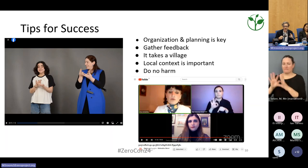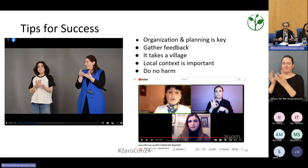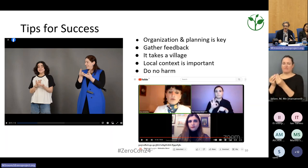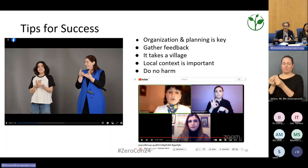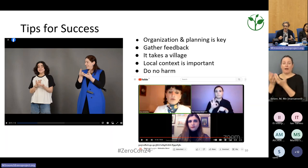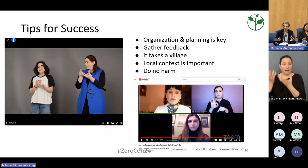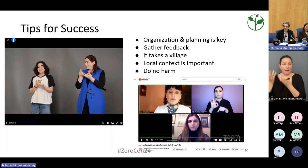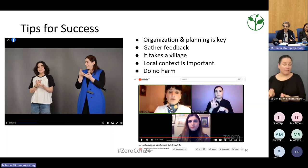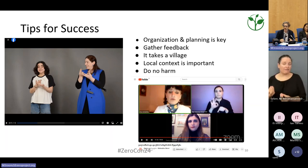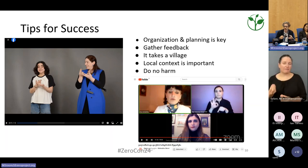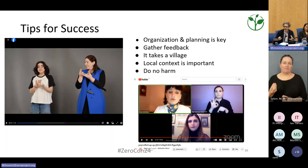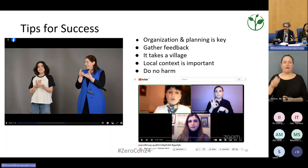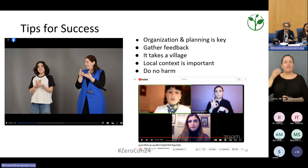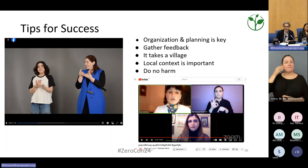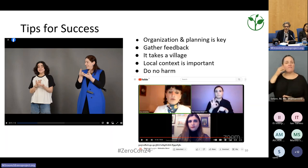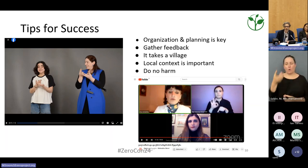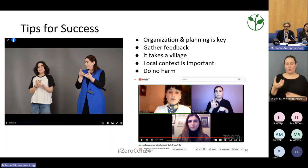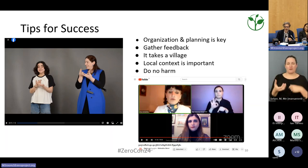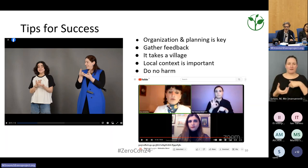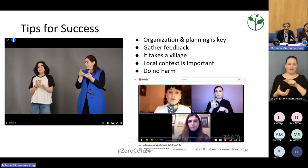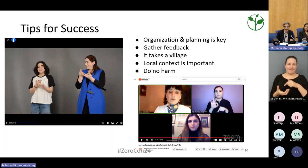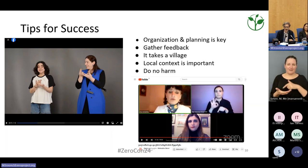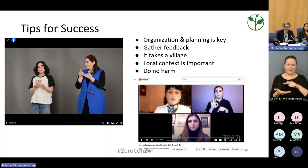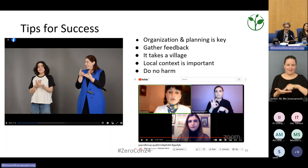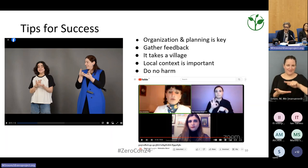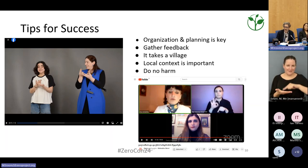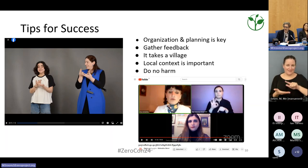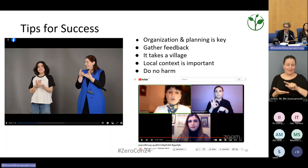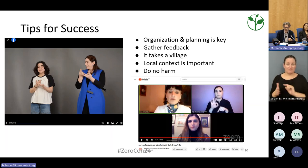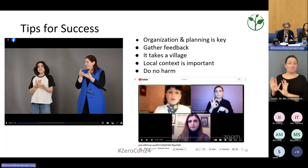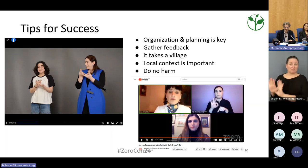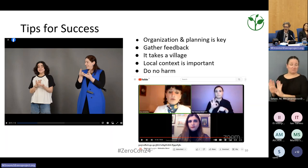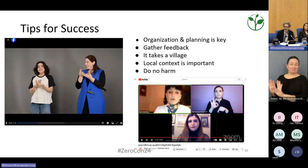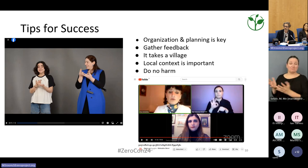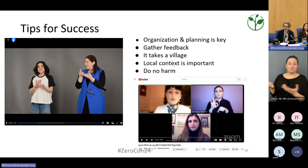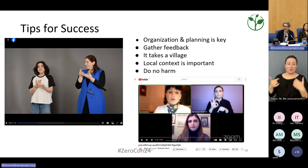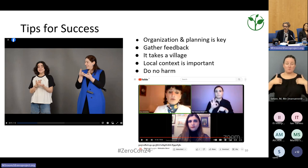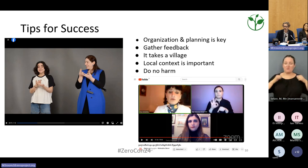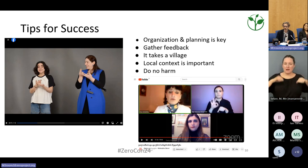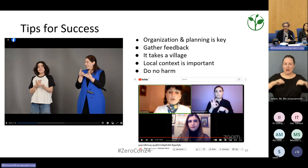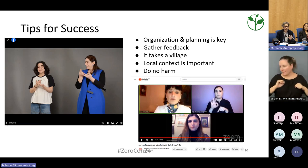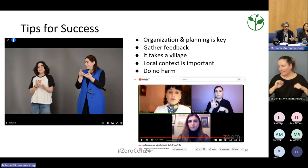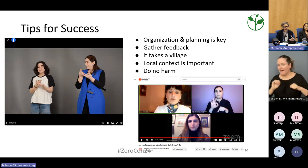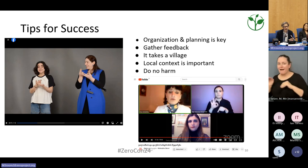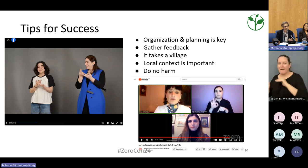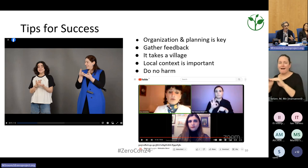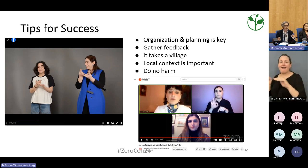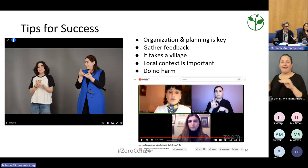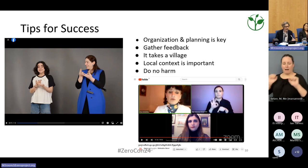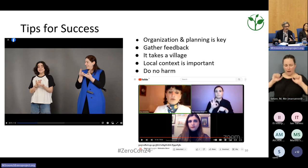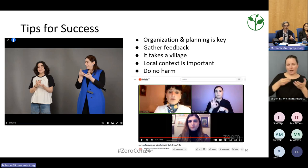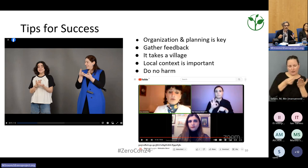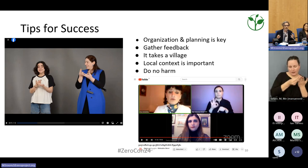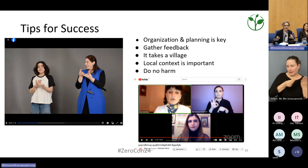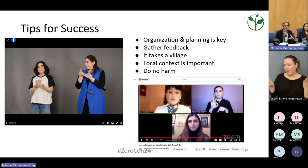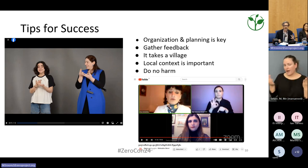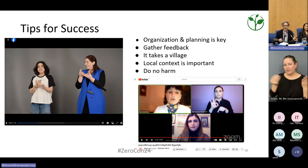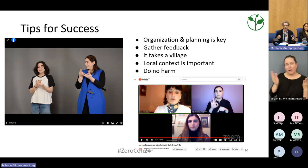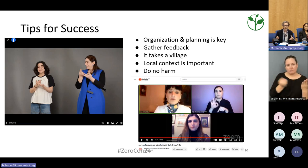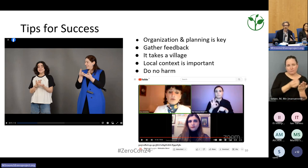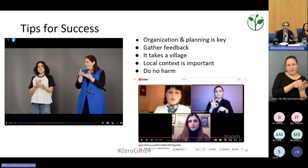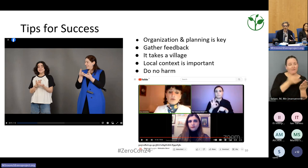allowed this kind of medium to enter the homes and to and increase our reach and make it effective. So, you know, if you're interested in kind of